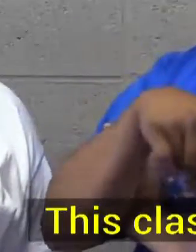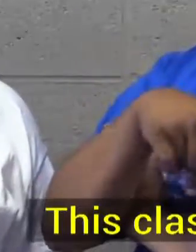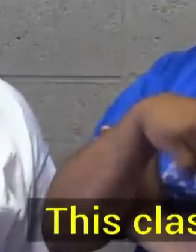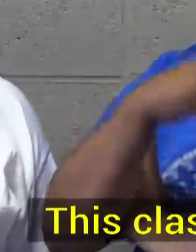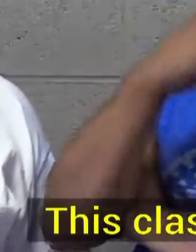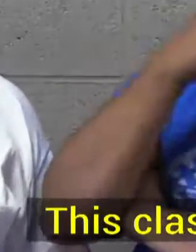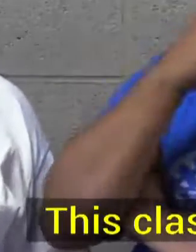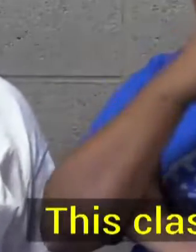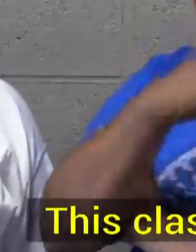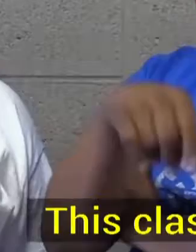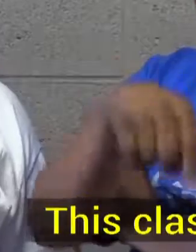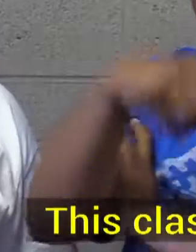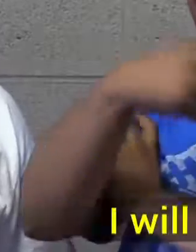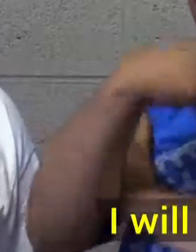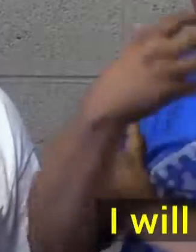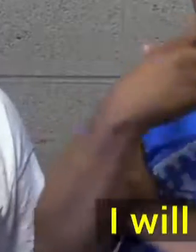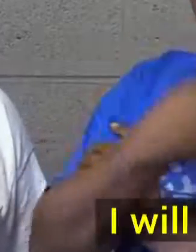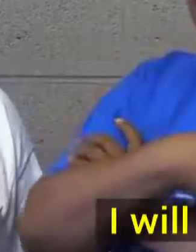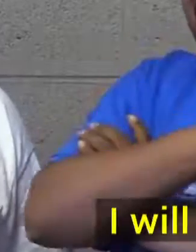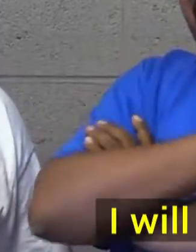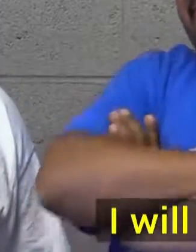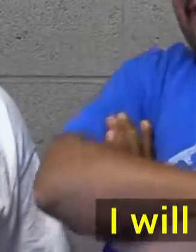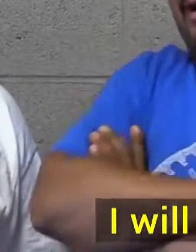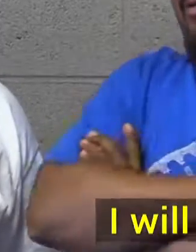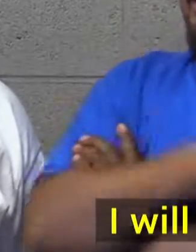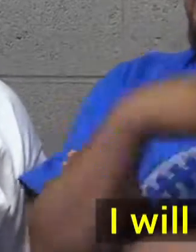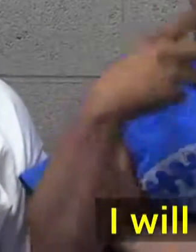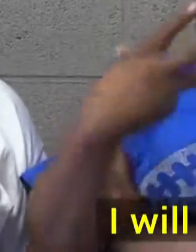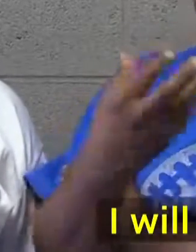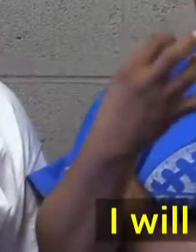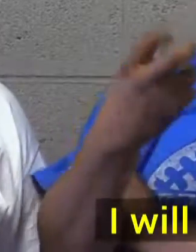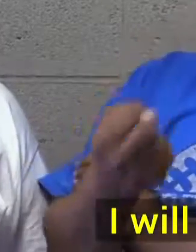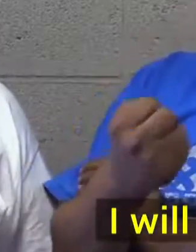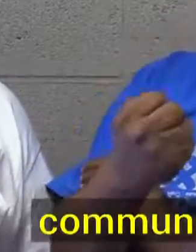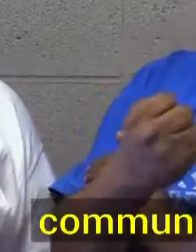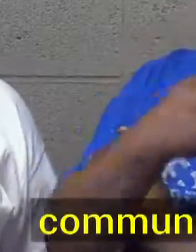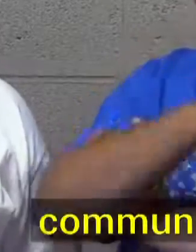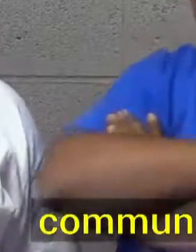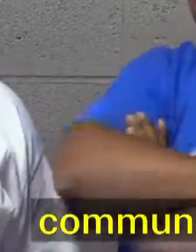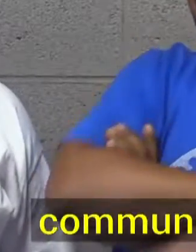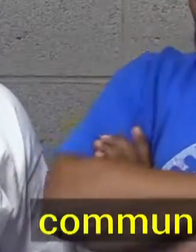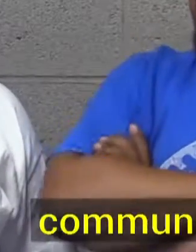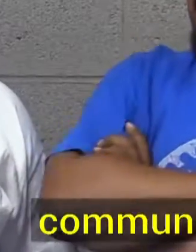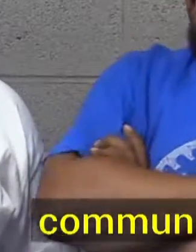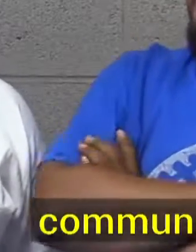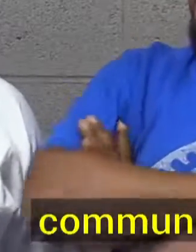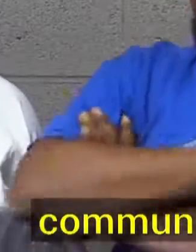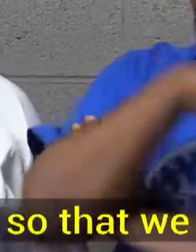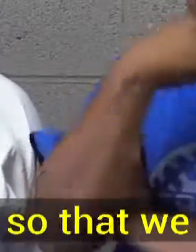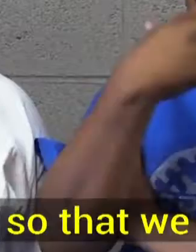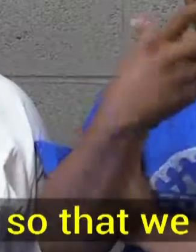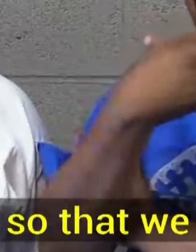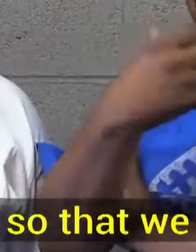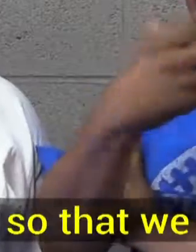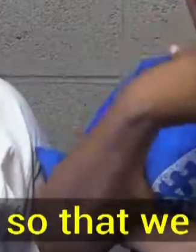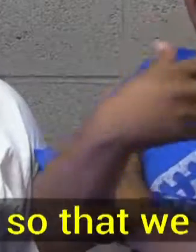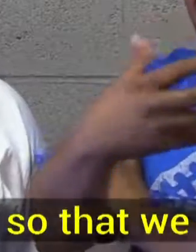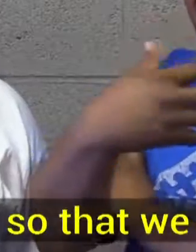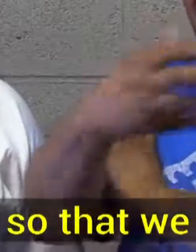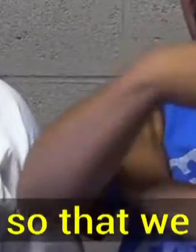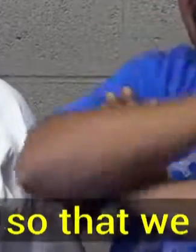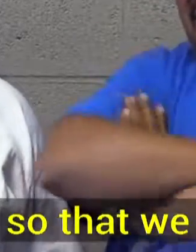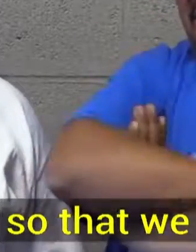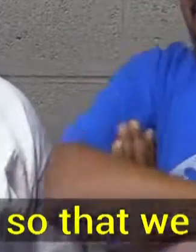This class, I know that I'm gonna be able to communicate with him so that we